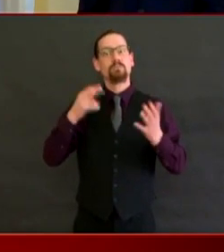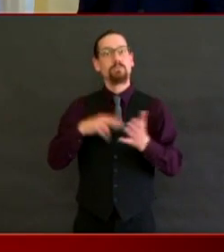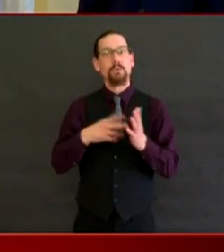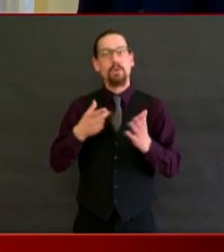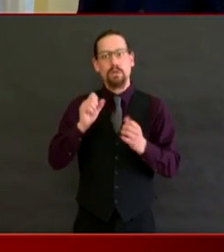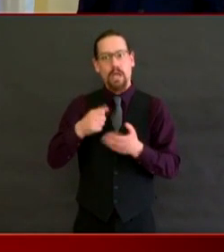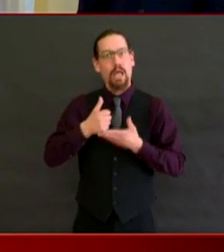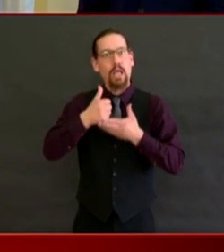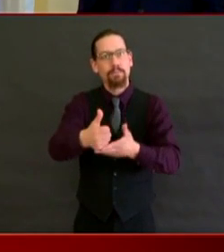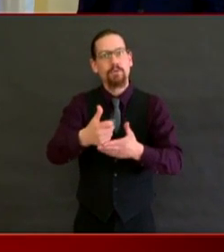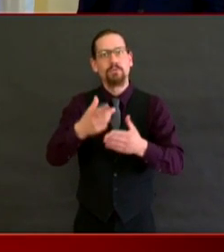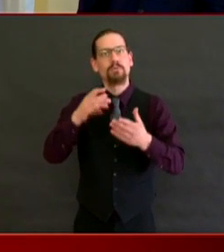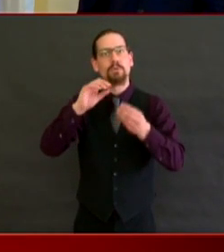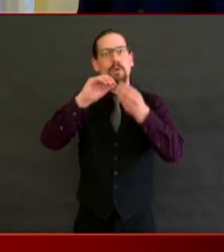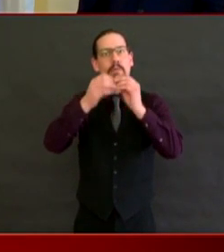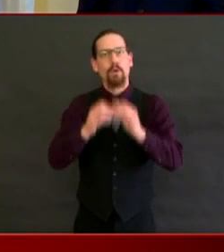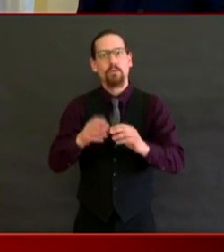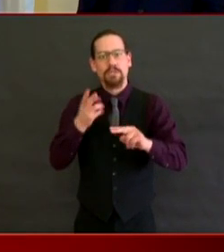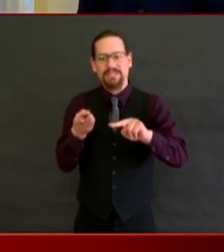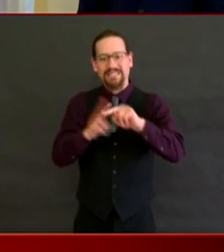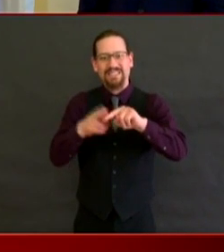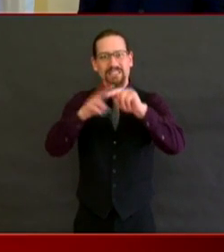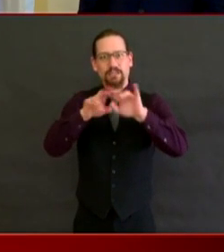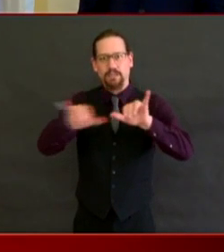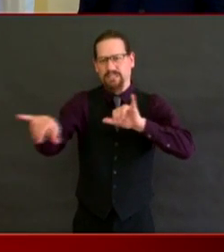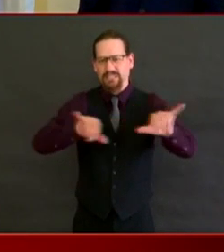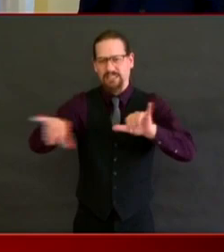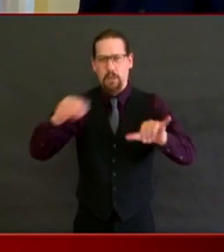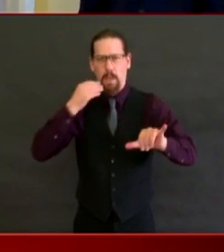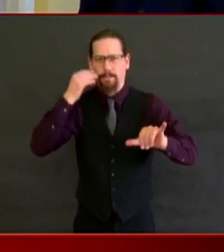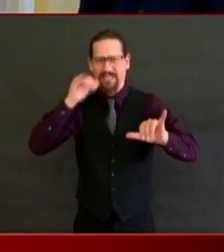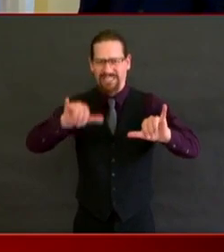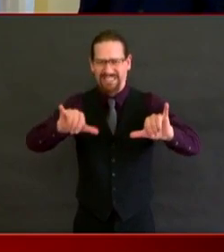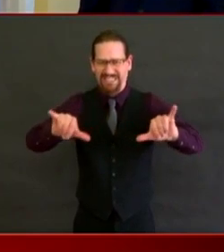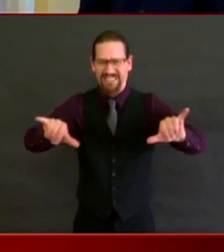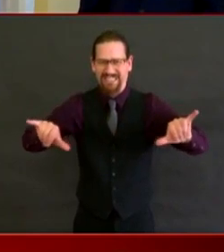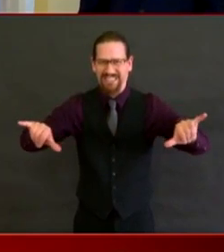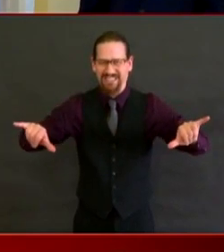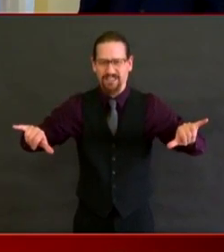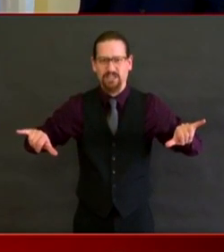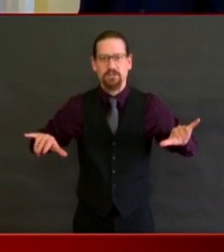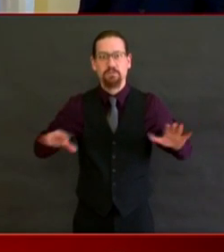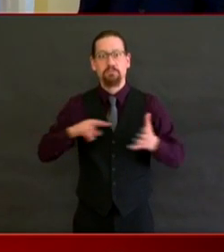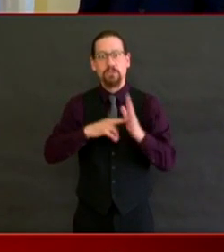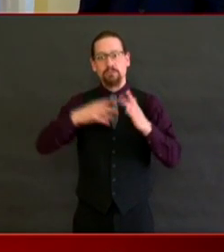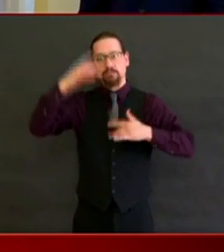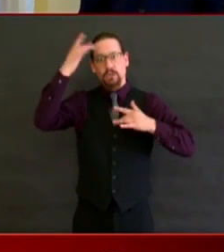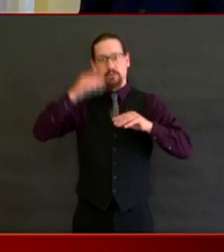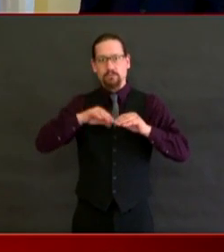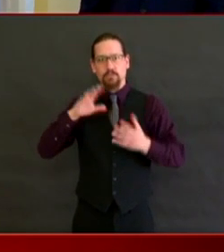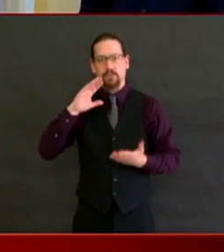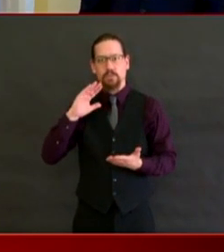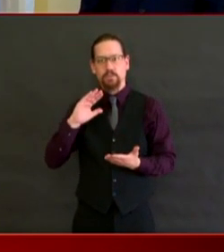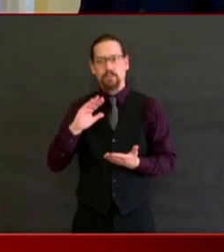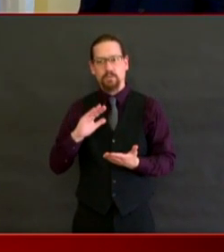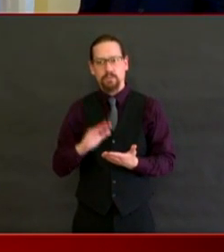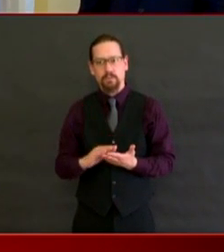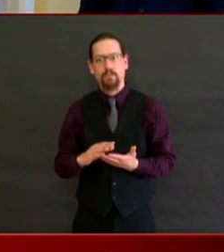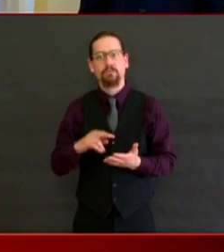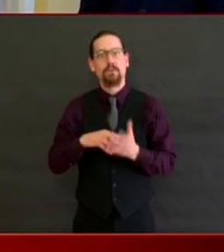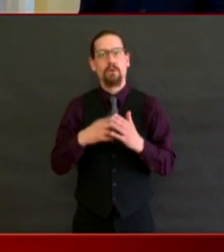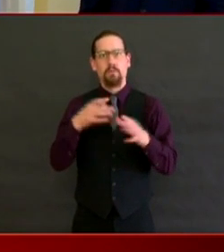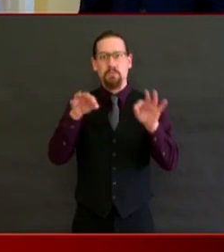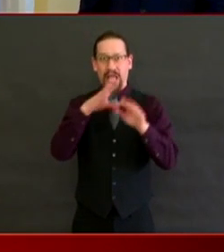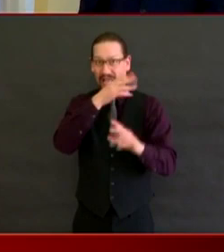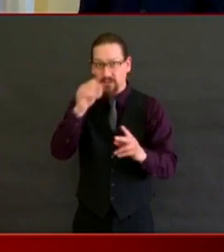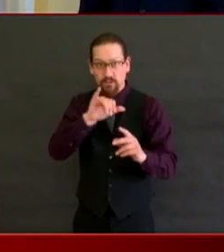confirming that people are staying at home? How many times are you seeing someone going to the grocery store for